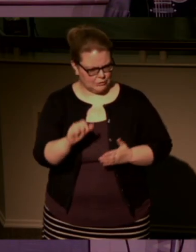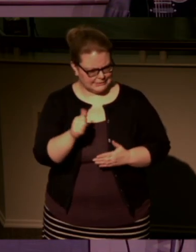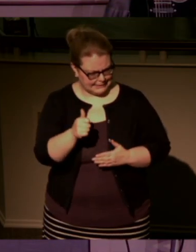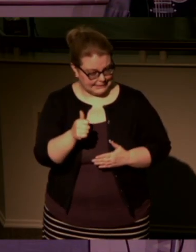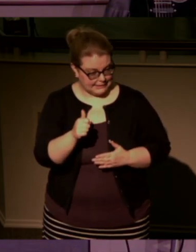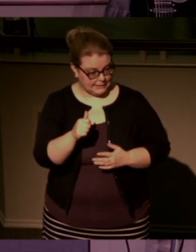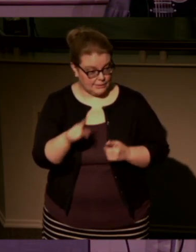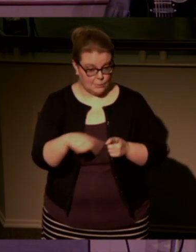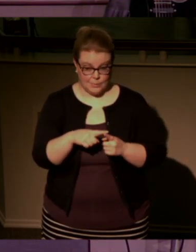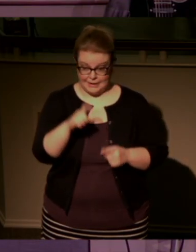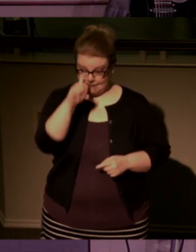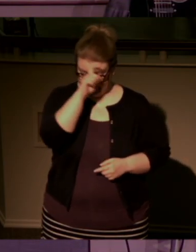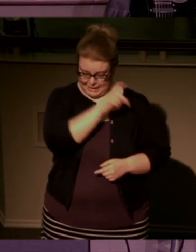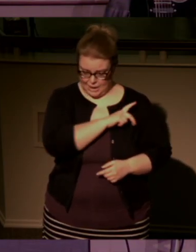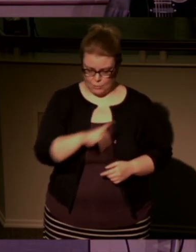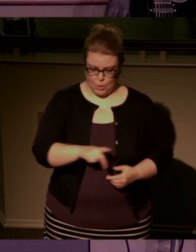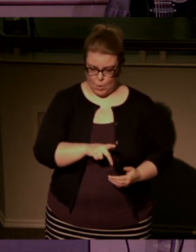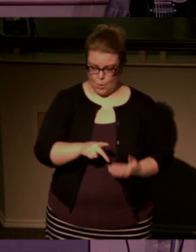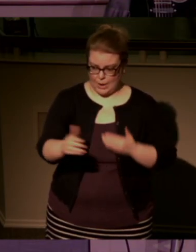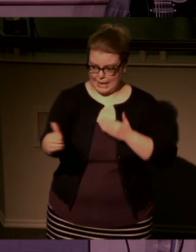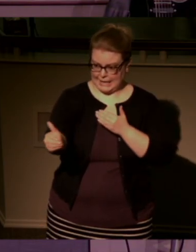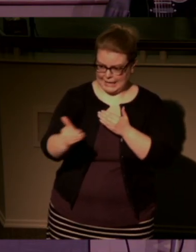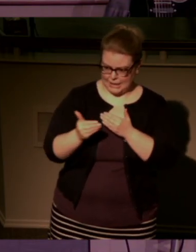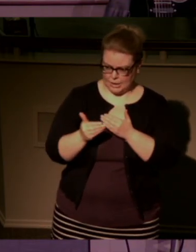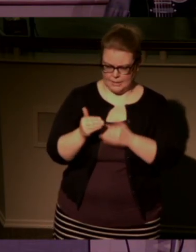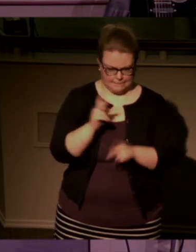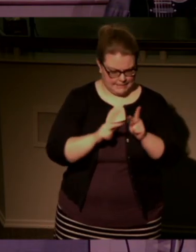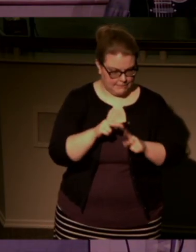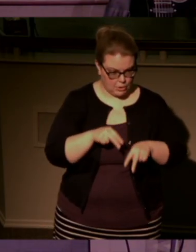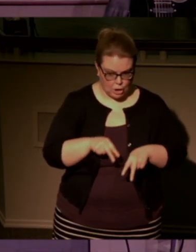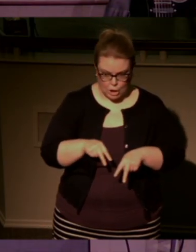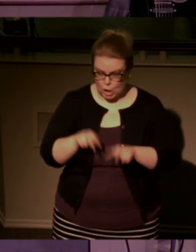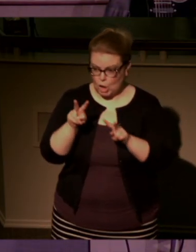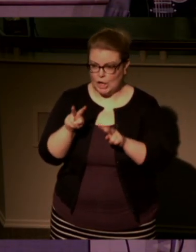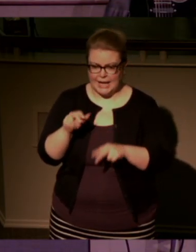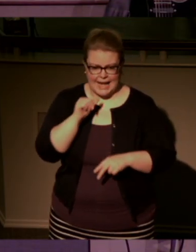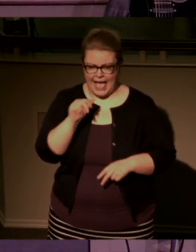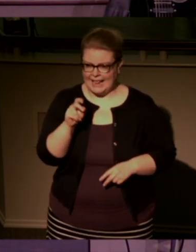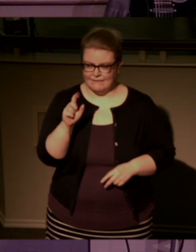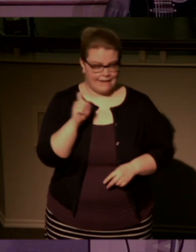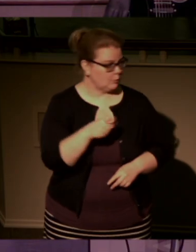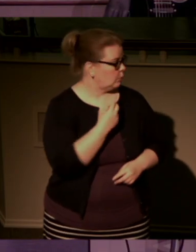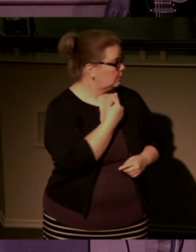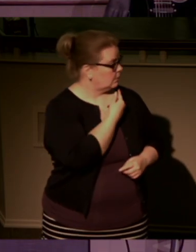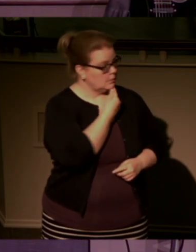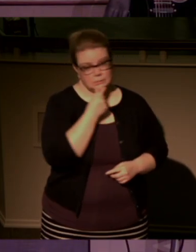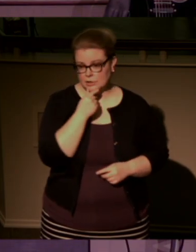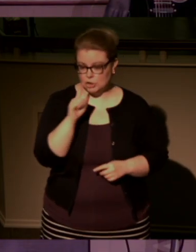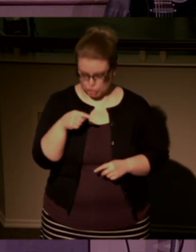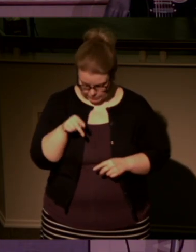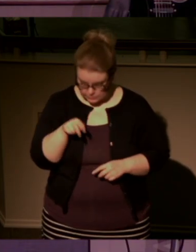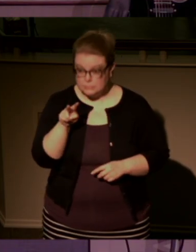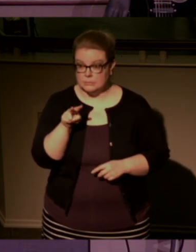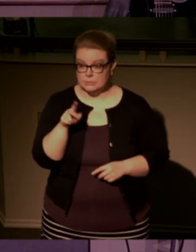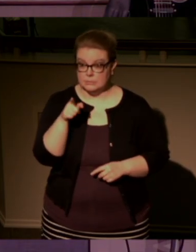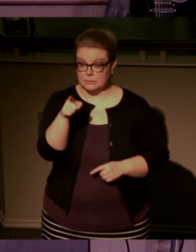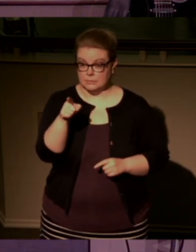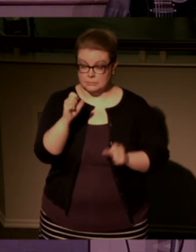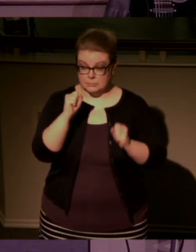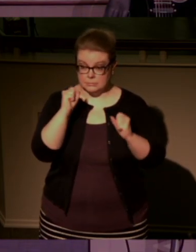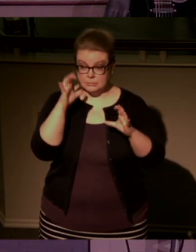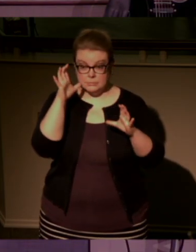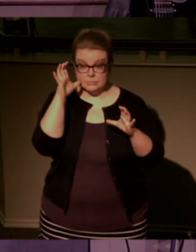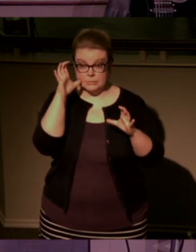When Pharaoh drew near, the people of Israel lifted up their eyes. Yeah, that's all they had to do. They didn't even have to crane their neck. And